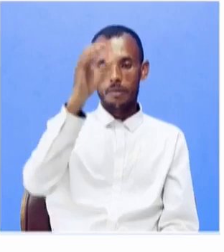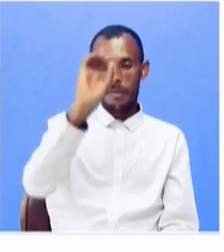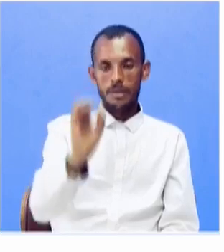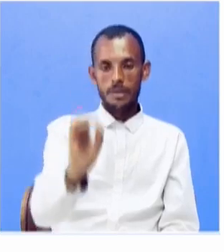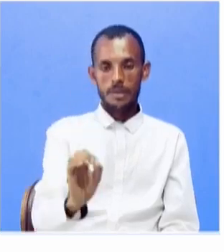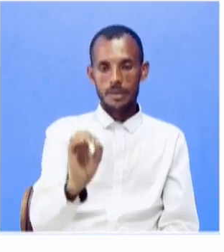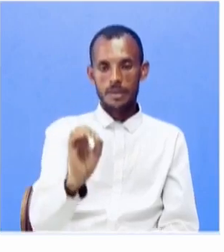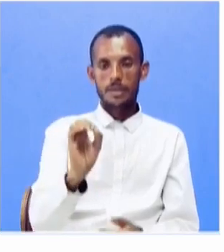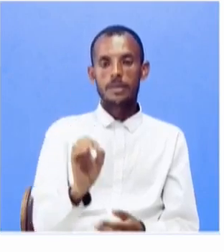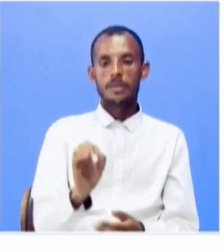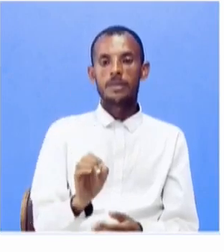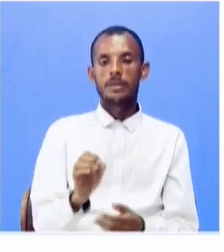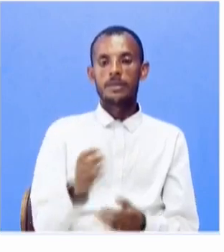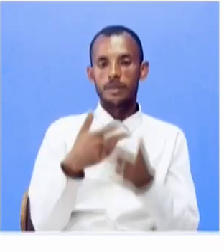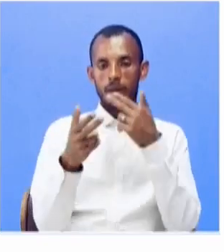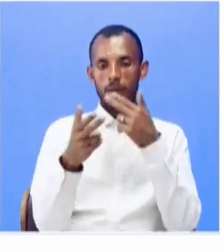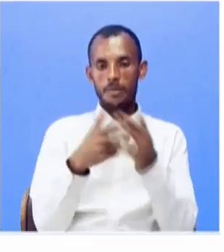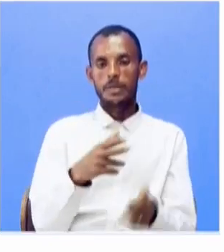of